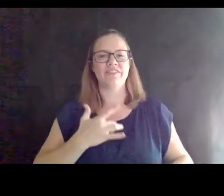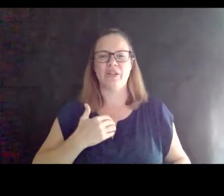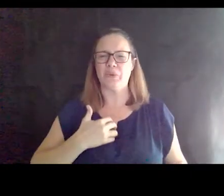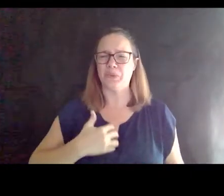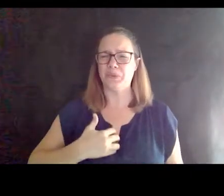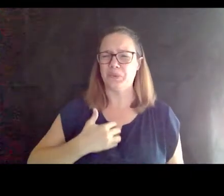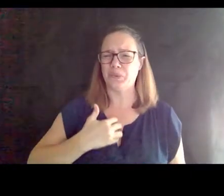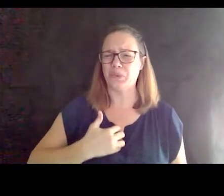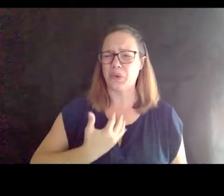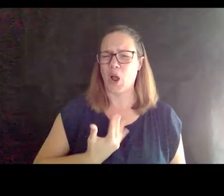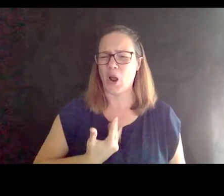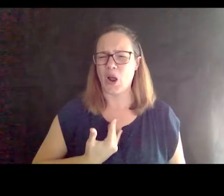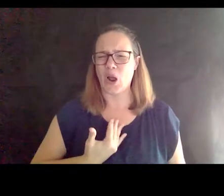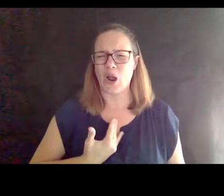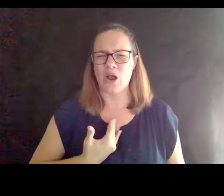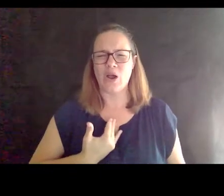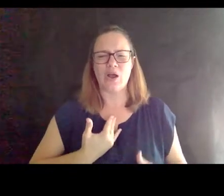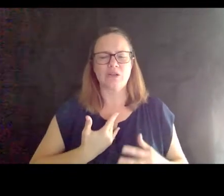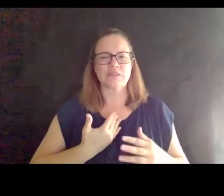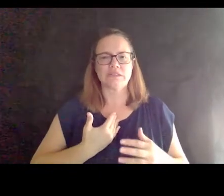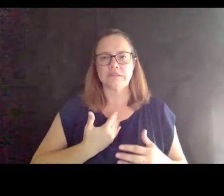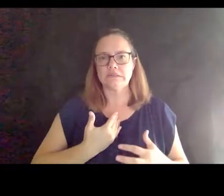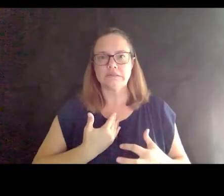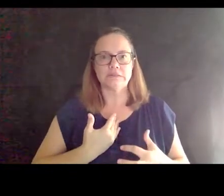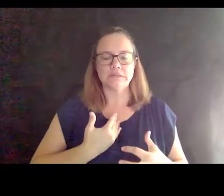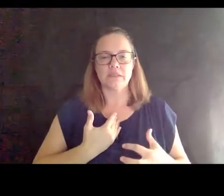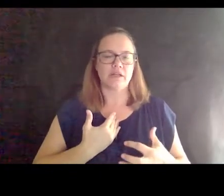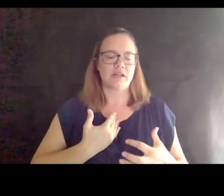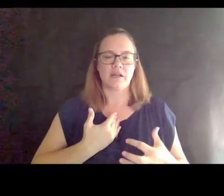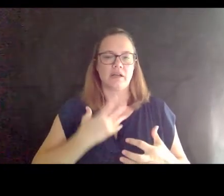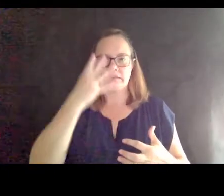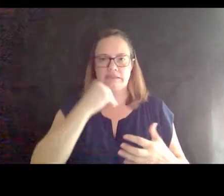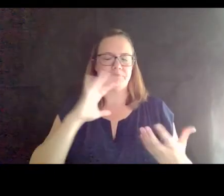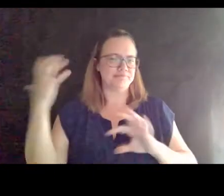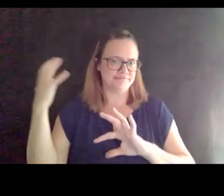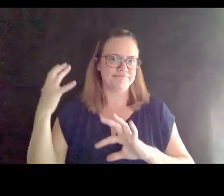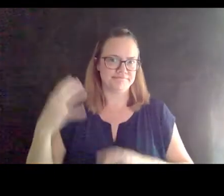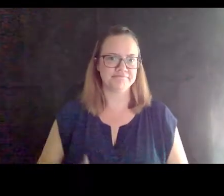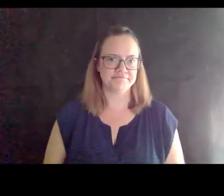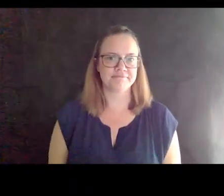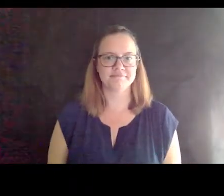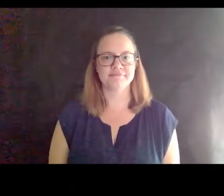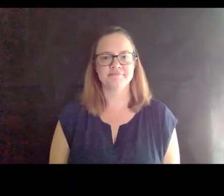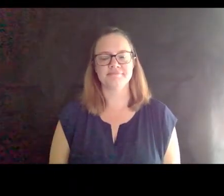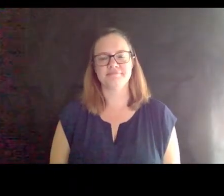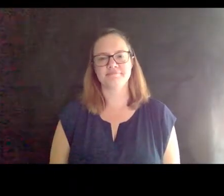heartburn, can really start to set in and really disrupt our sleep.